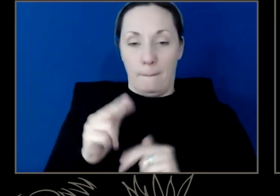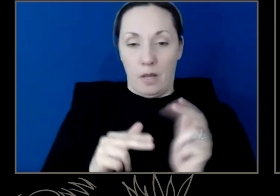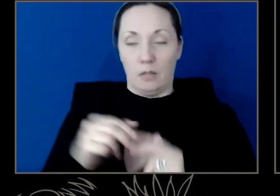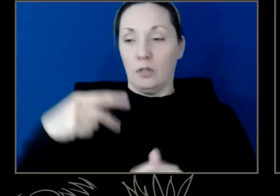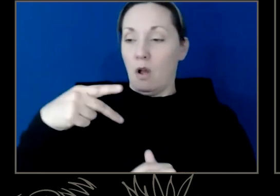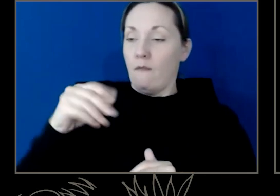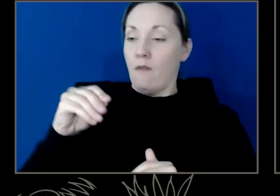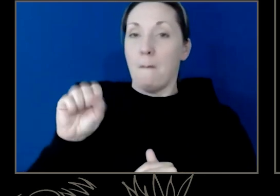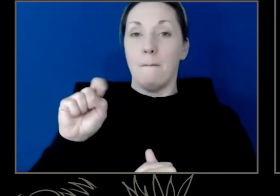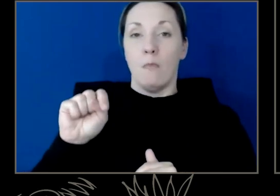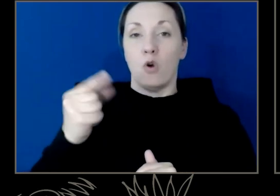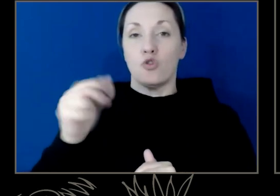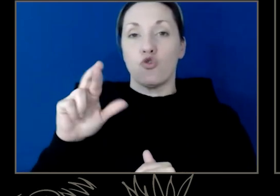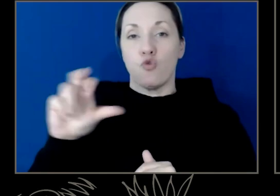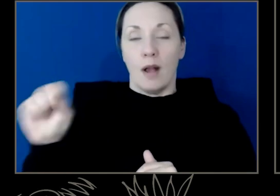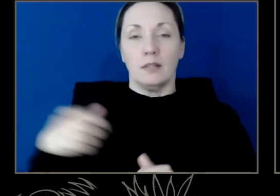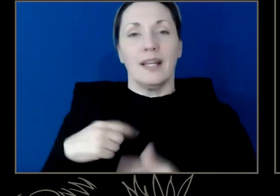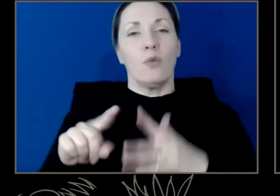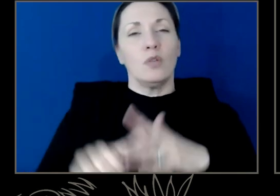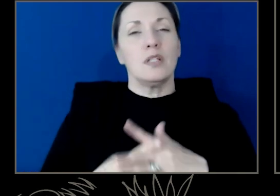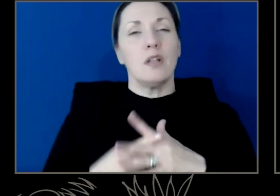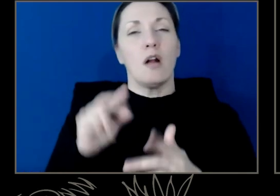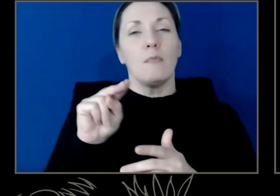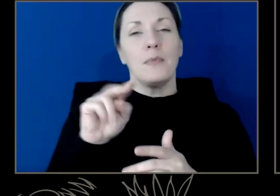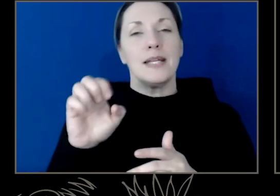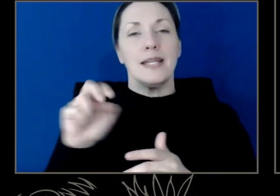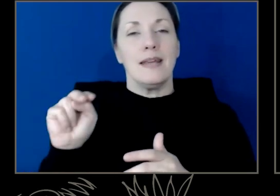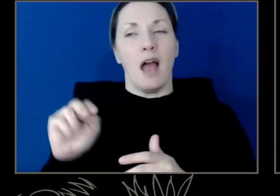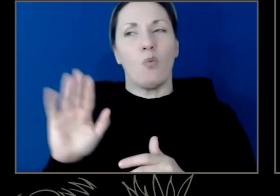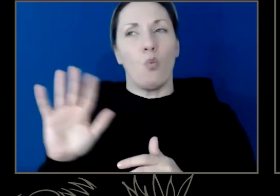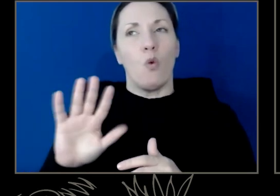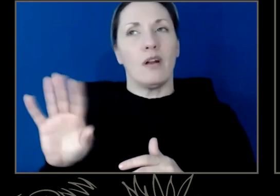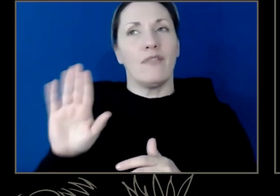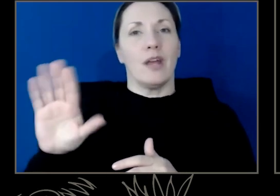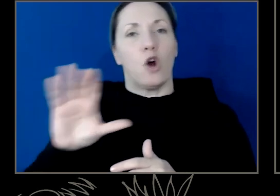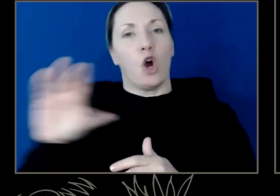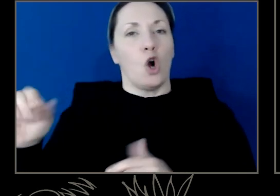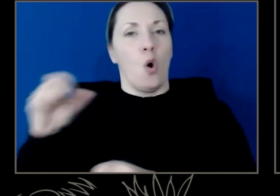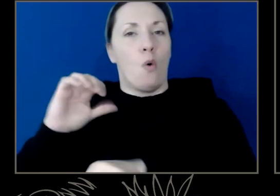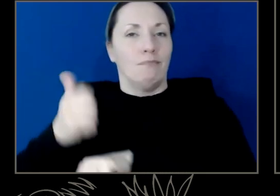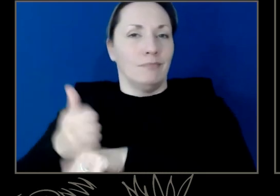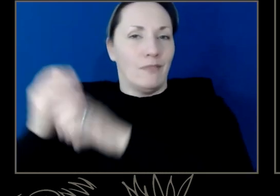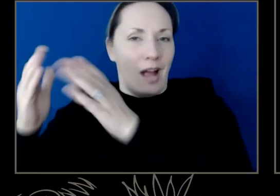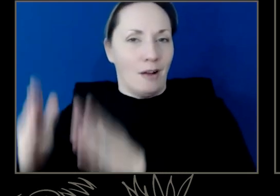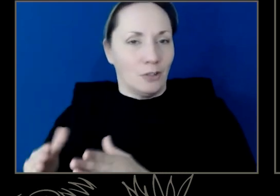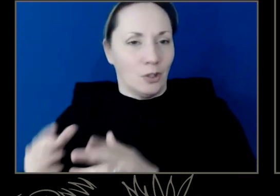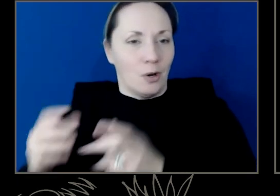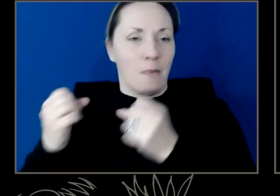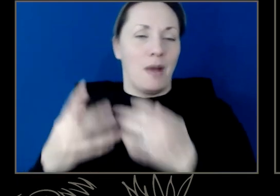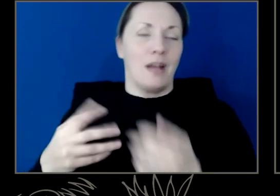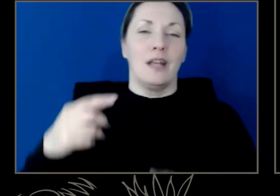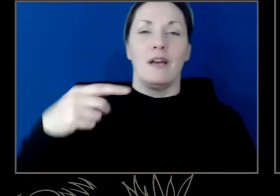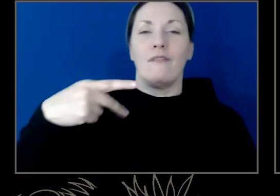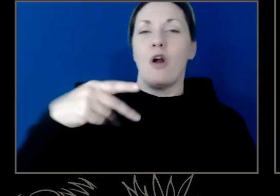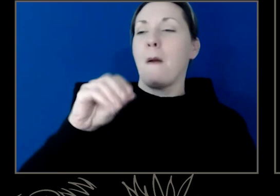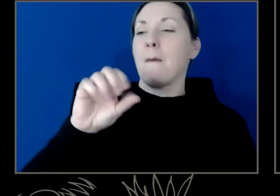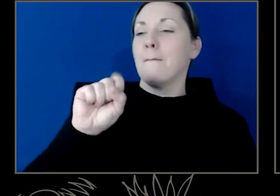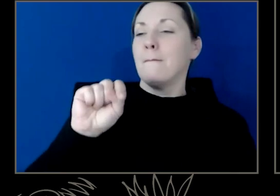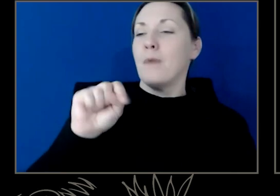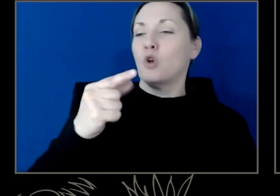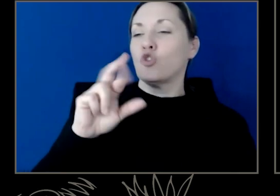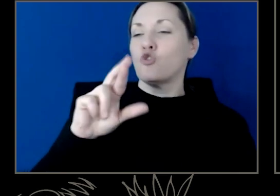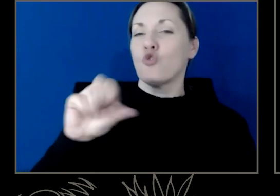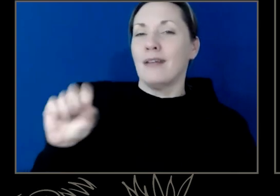started by one of Neon's co-founders, one of our many Postgres hackers. And now it's